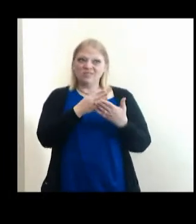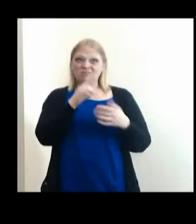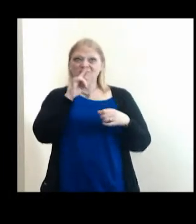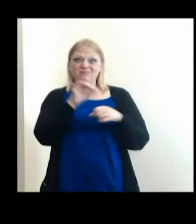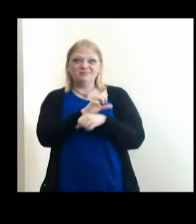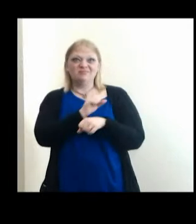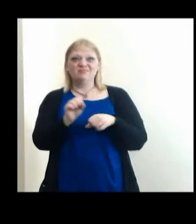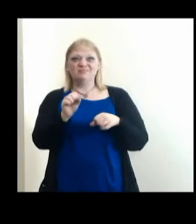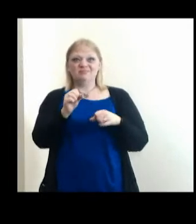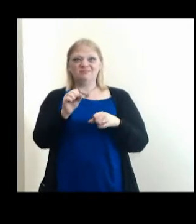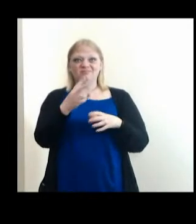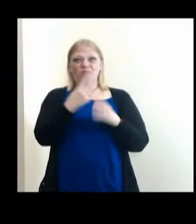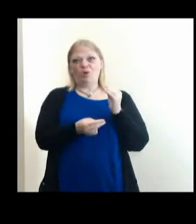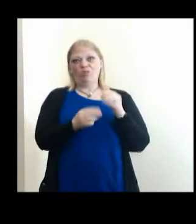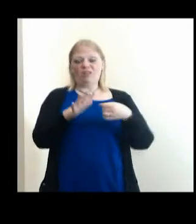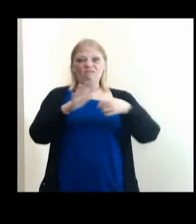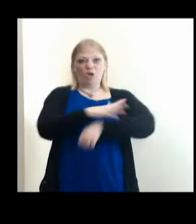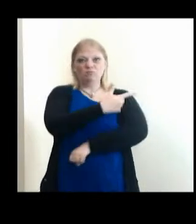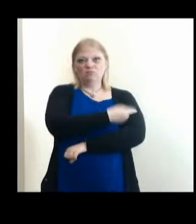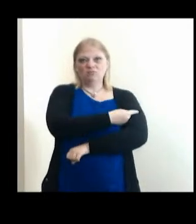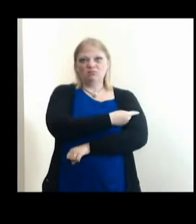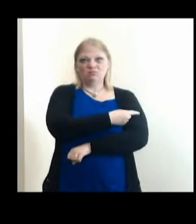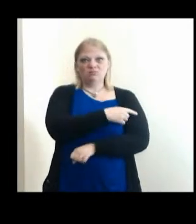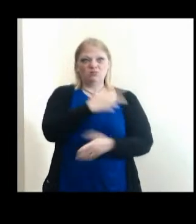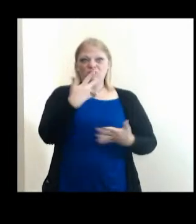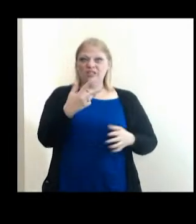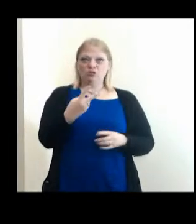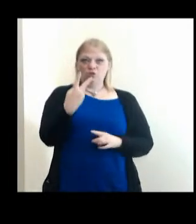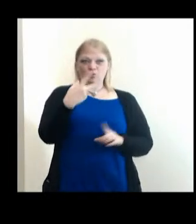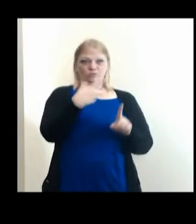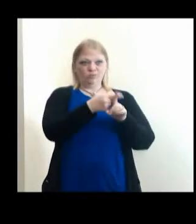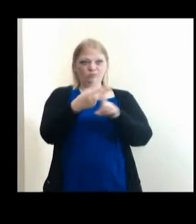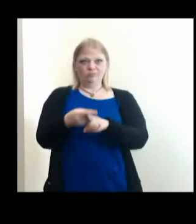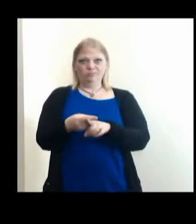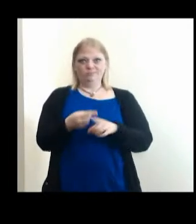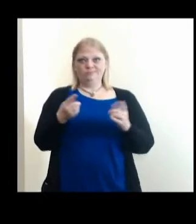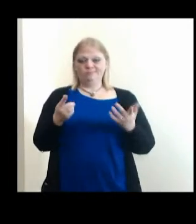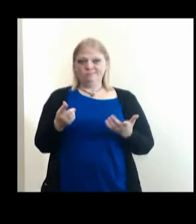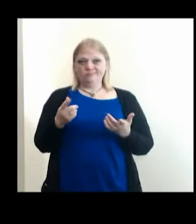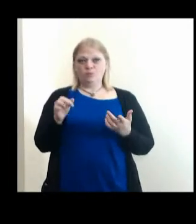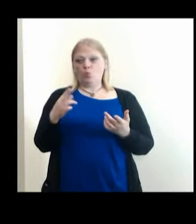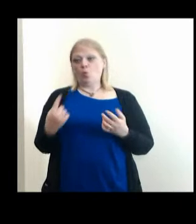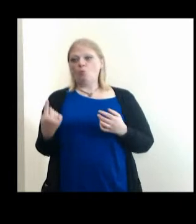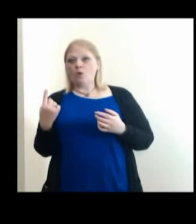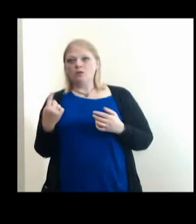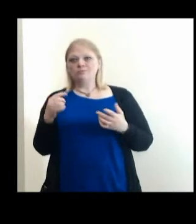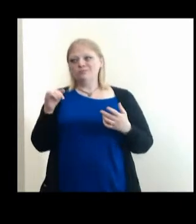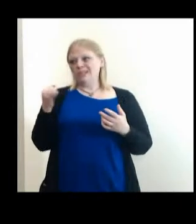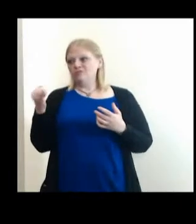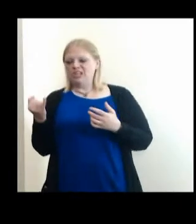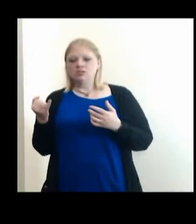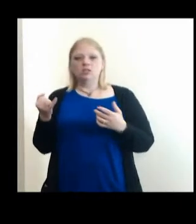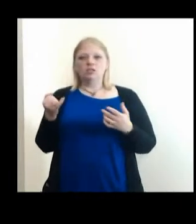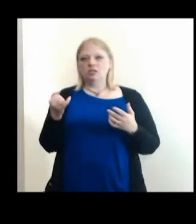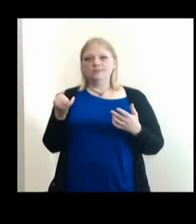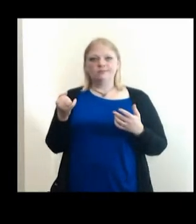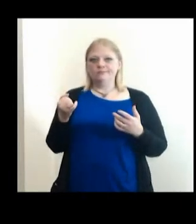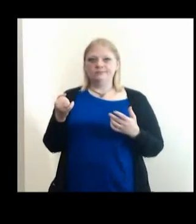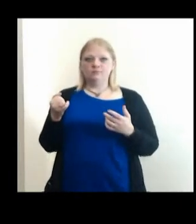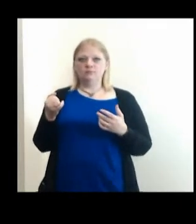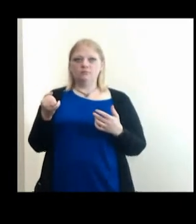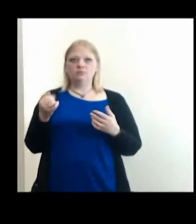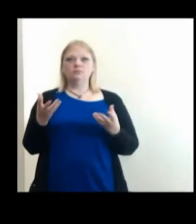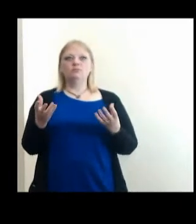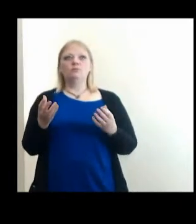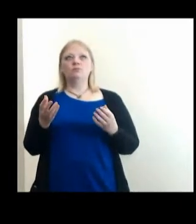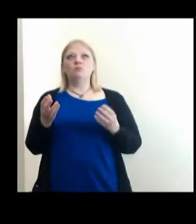fully vaccinated. So they received their 2 doses, Moderna or Pfizer, or 1 dose of Johnson & Johnson over 2 weeks